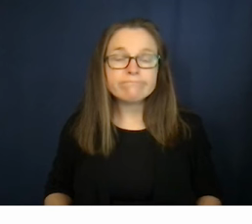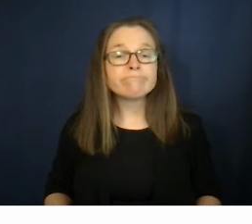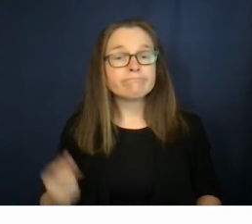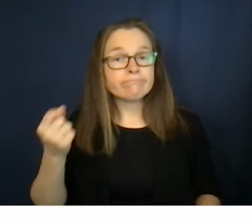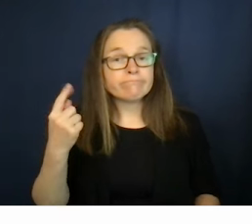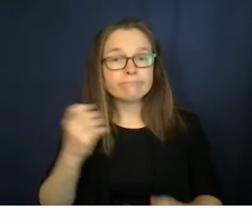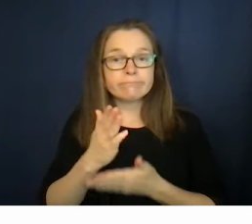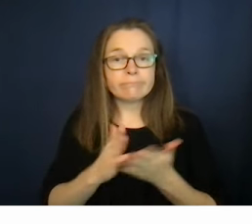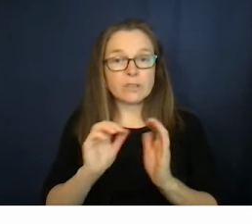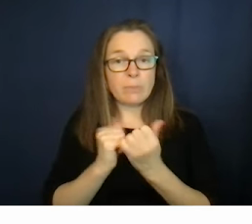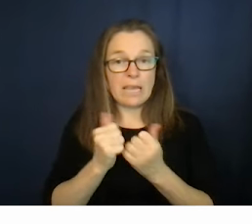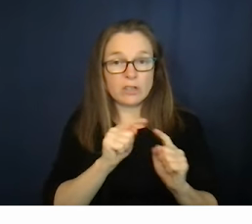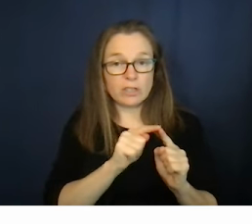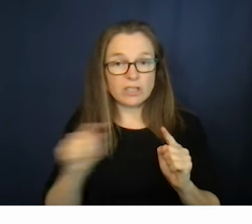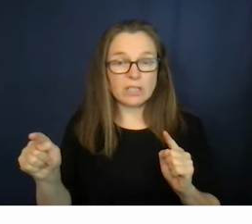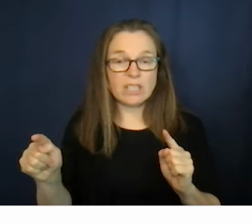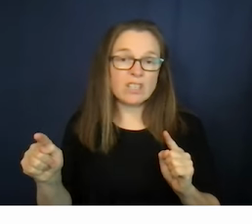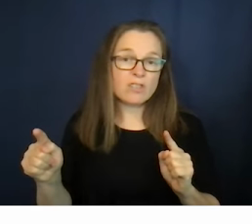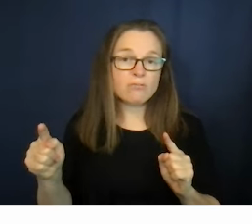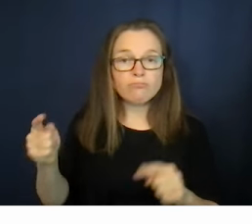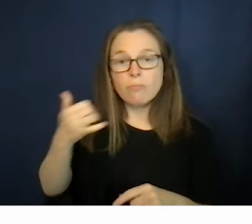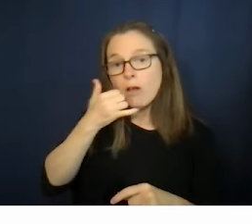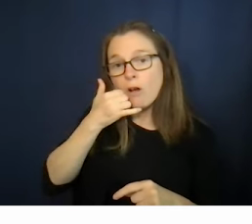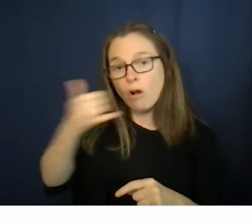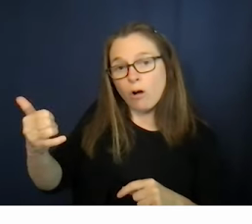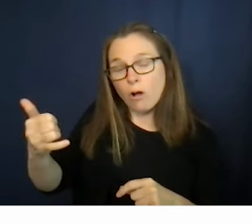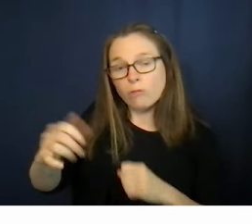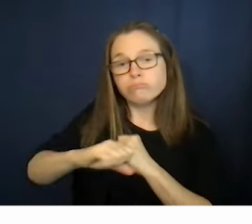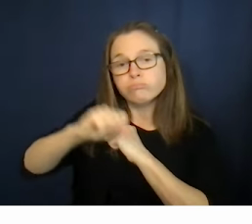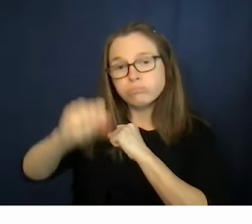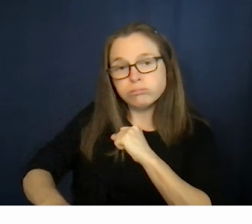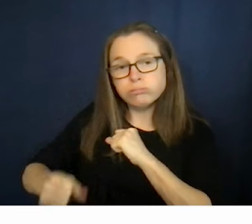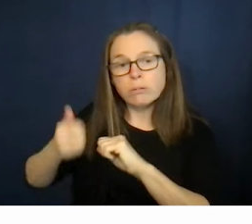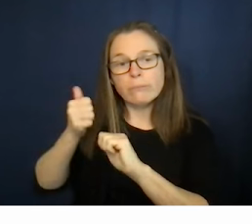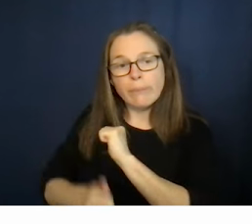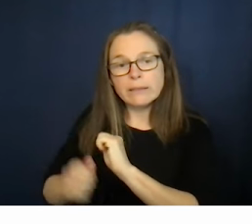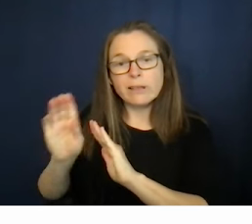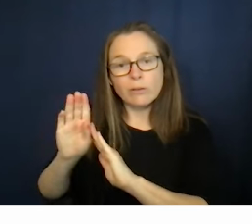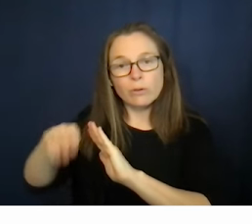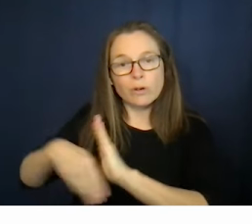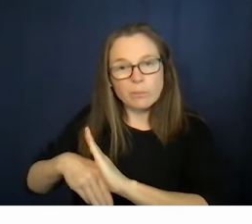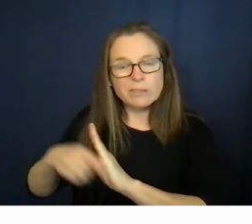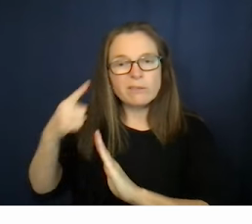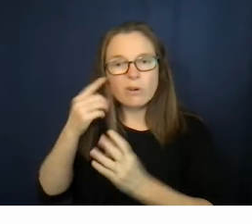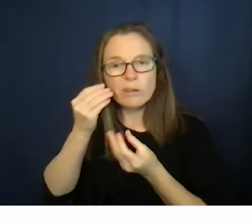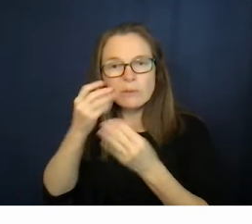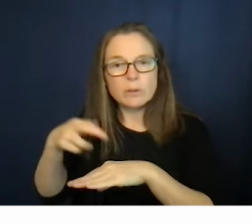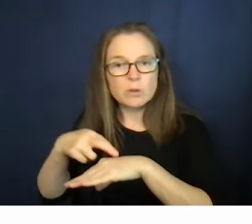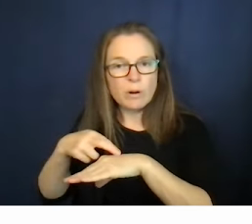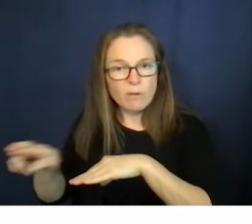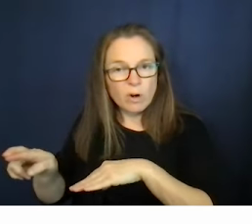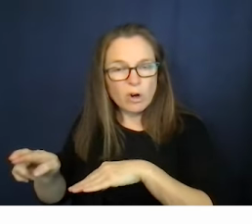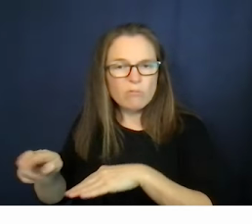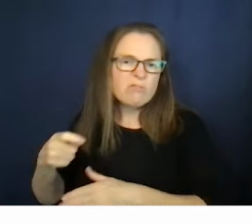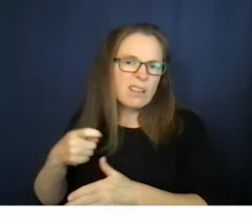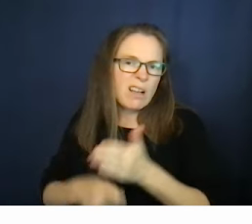that provide calls that take longer than 30 minutes as part of the information and referral network. And those